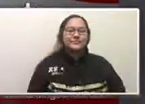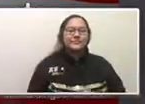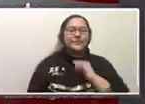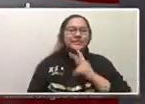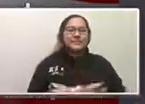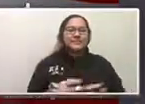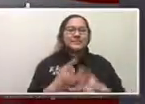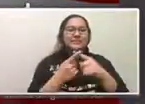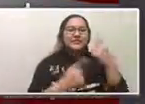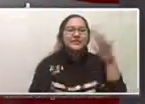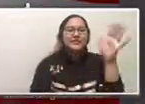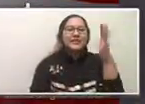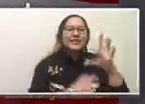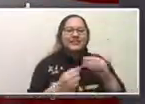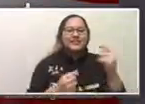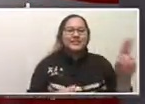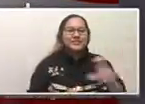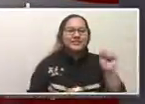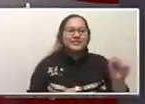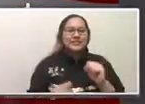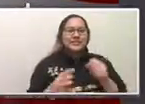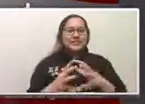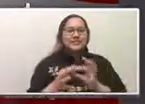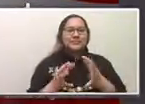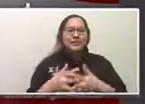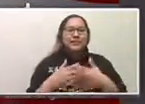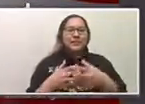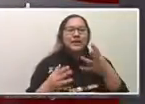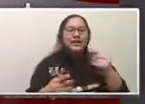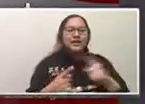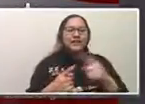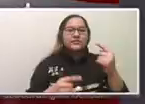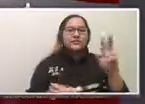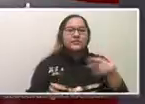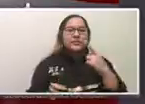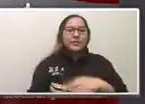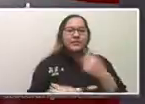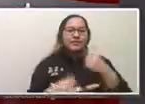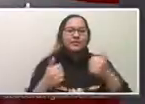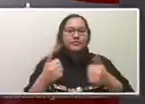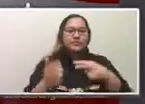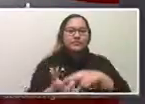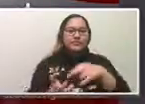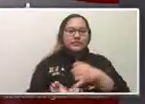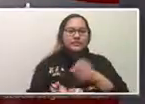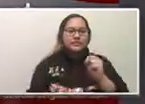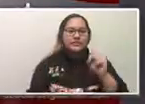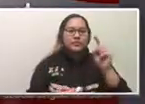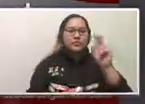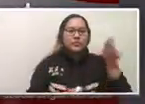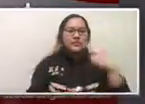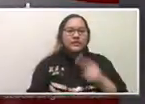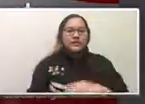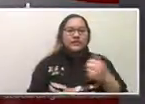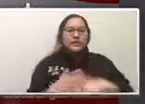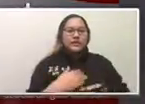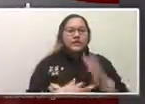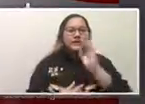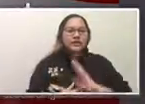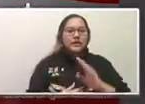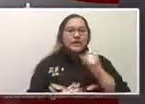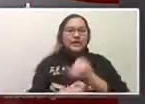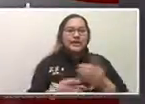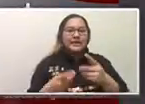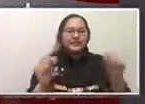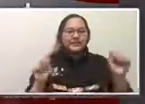I pledge allegiance to the flag of the United States of America and to the republic for which it stands, one nation,